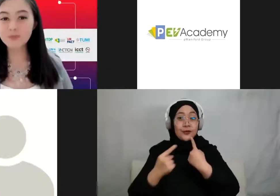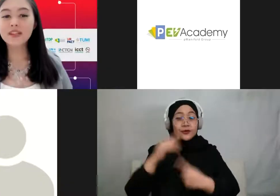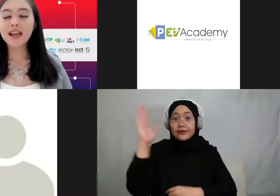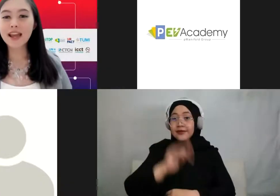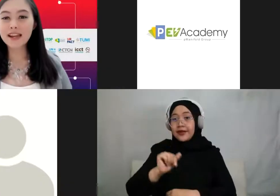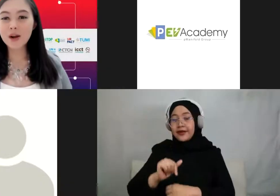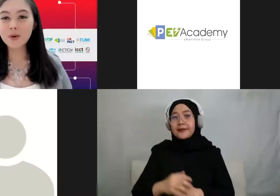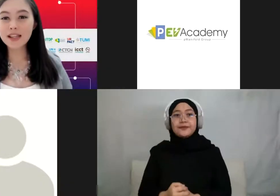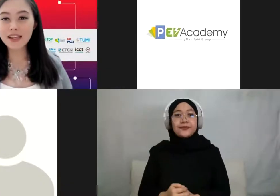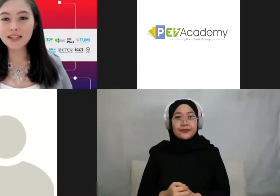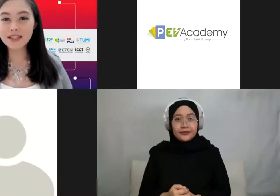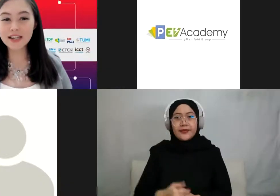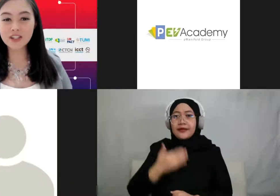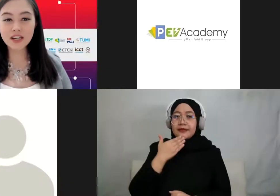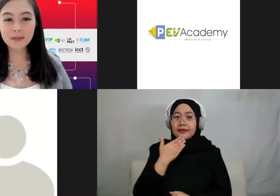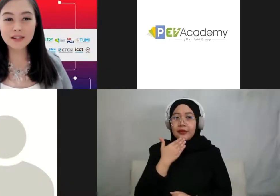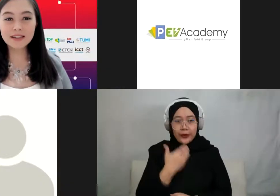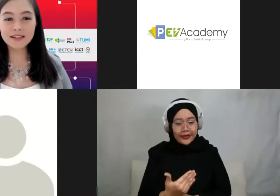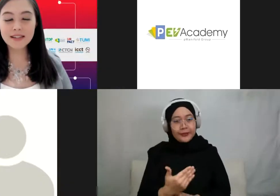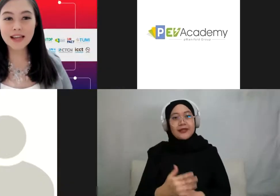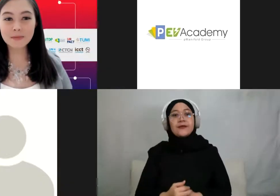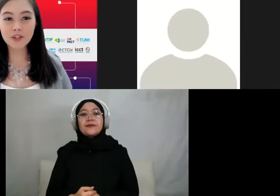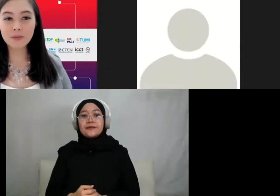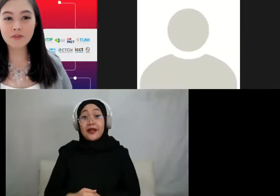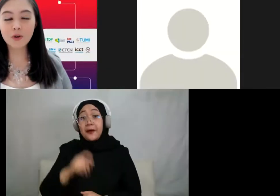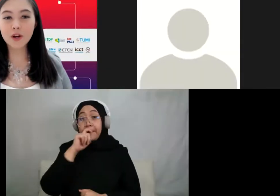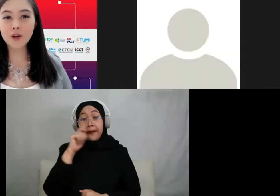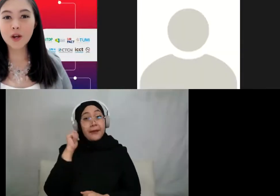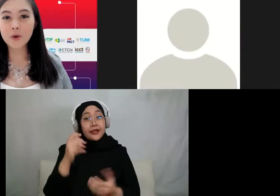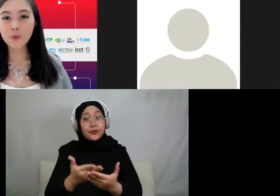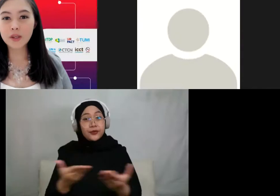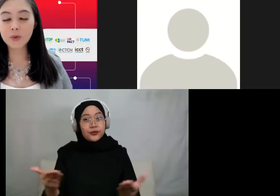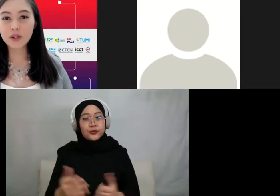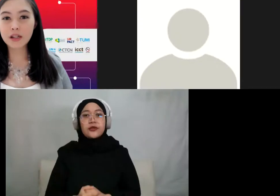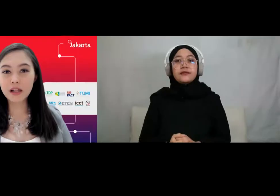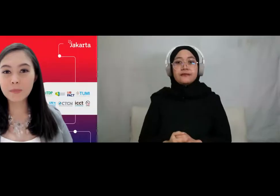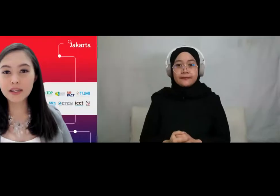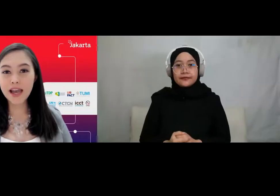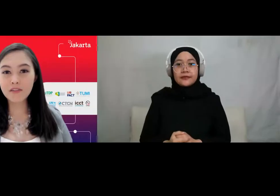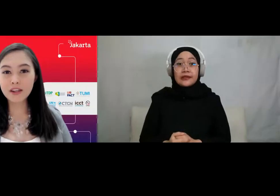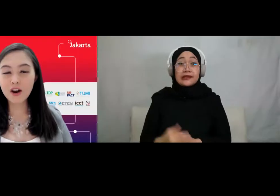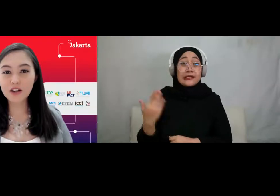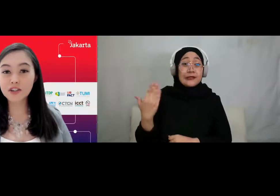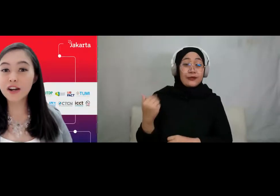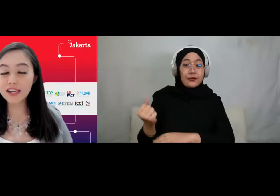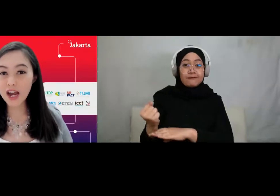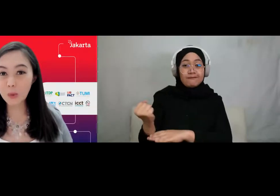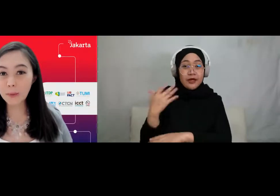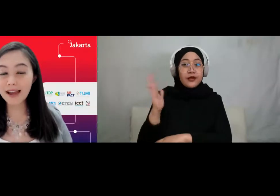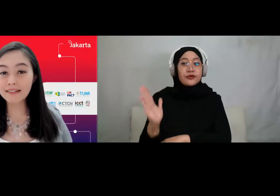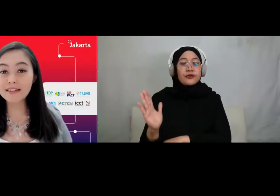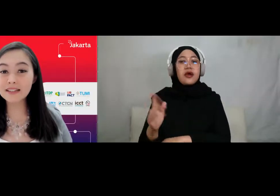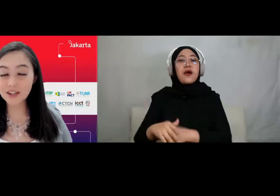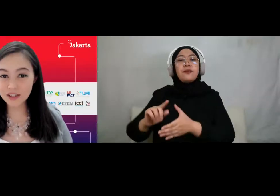you. And now, ladies and gentlemen, as mentioned before, we will be starting